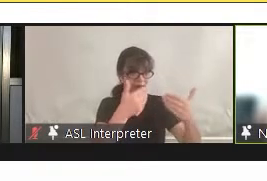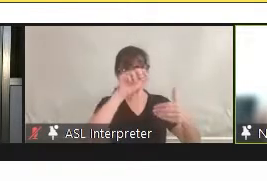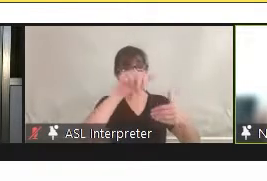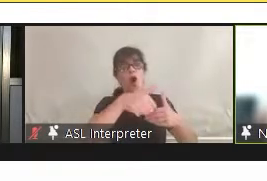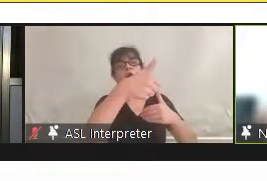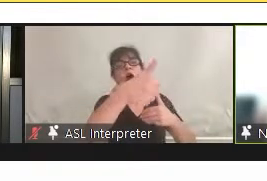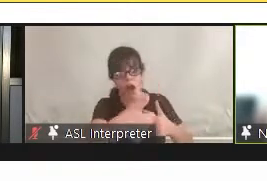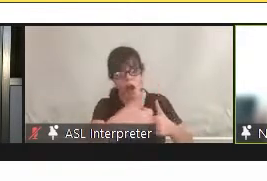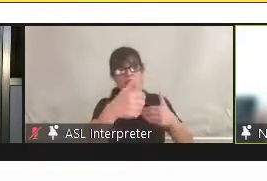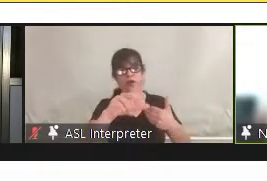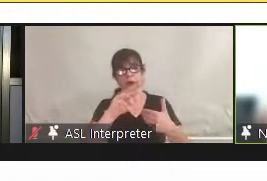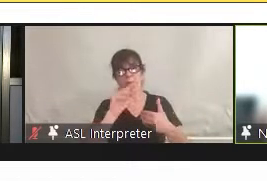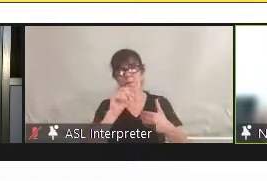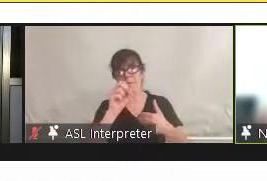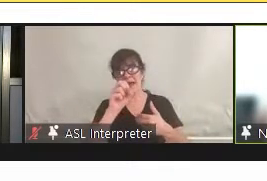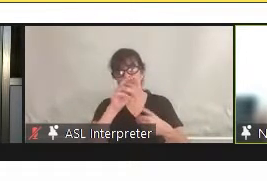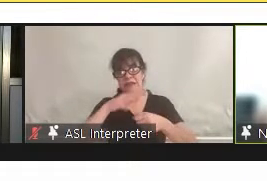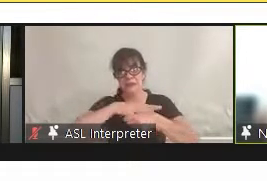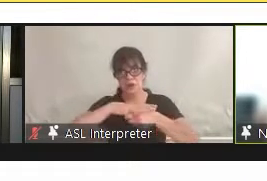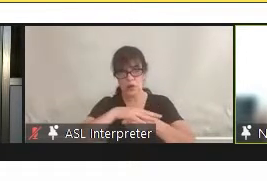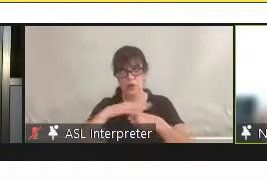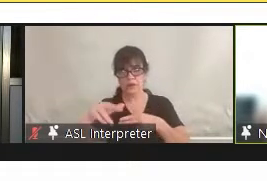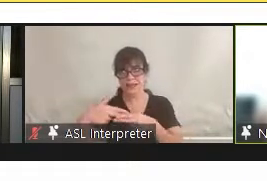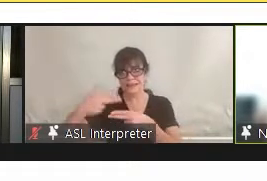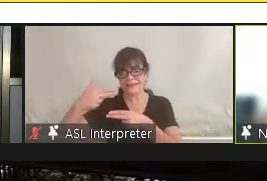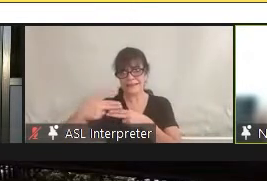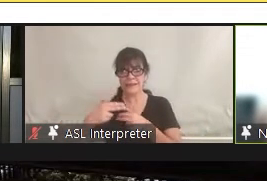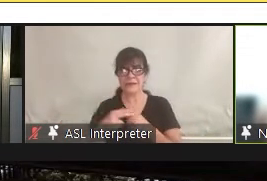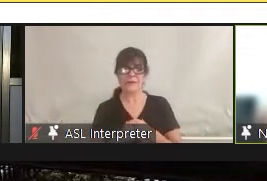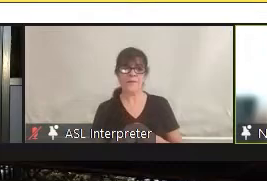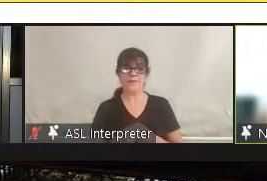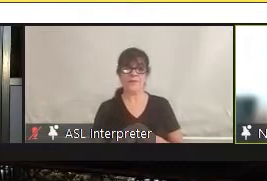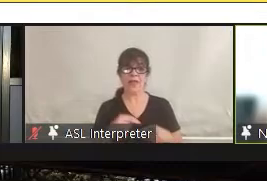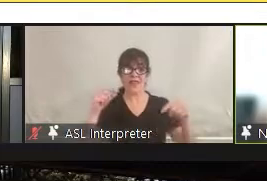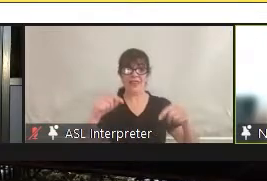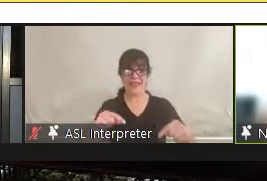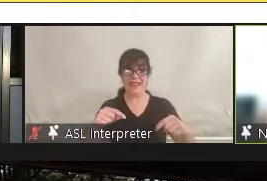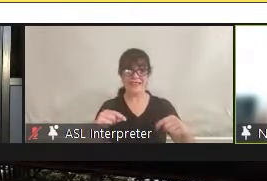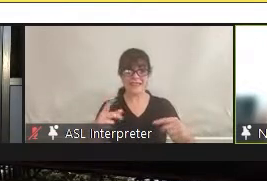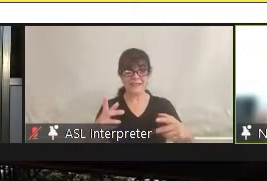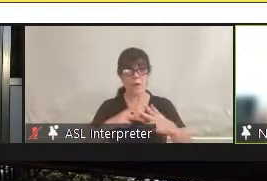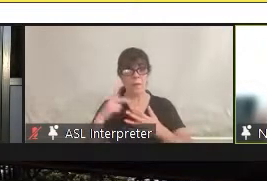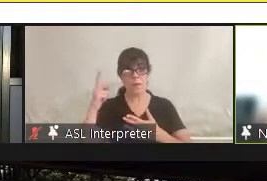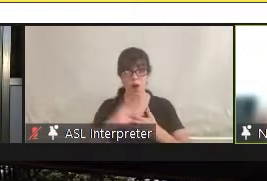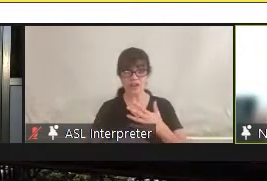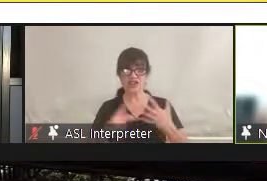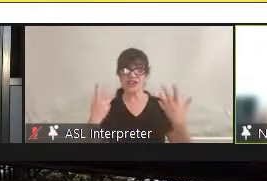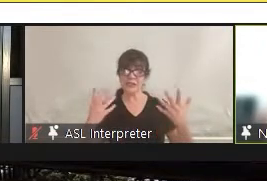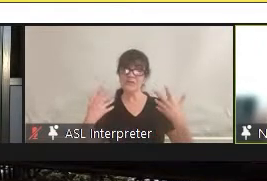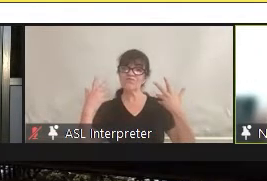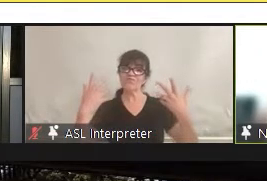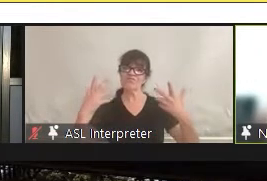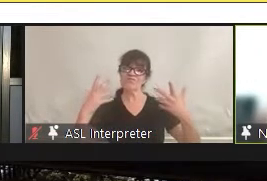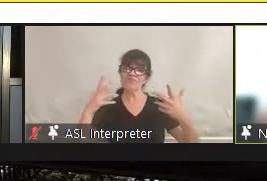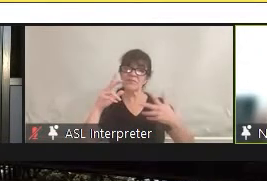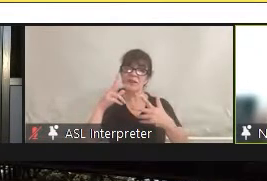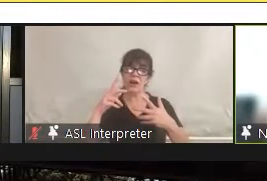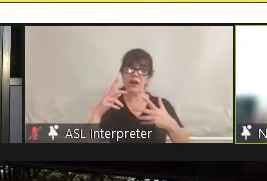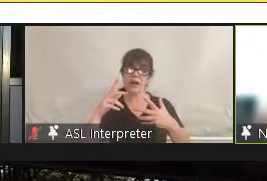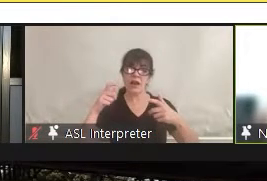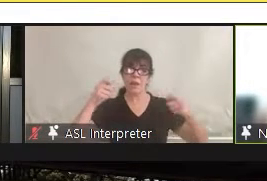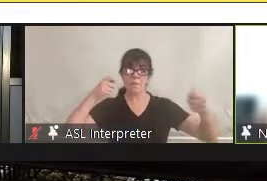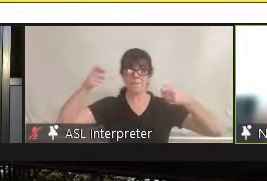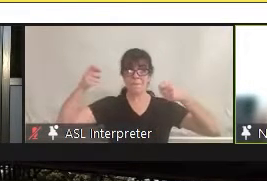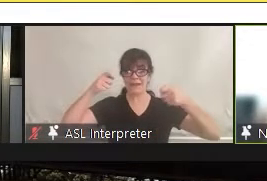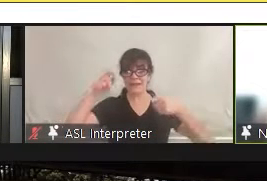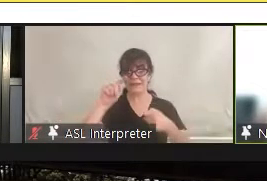local masons. Next slide, please. Through these efforts, the project has delivered master TOT, training of trainers,